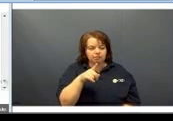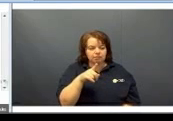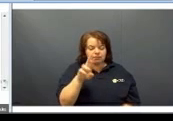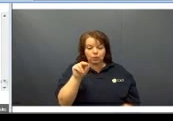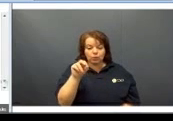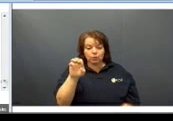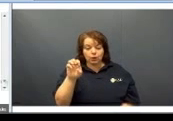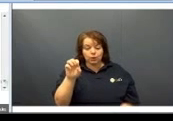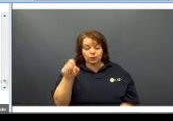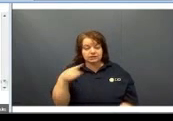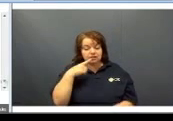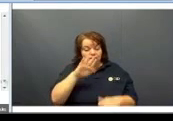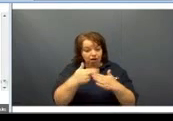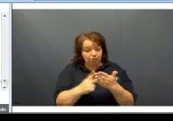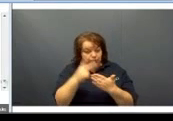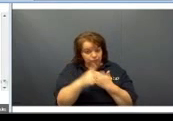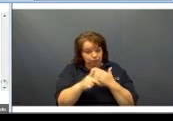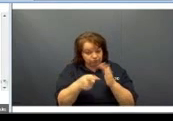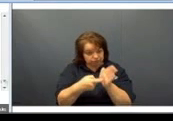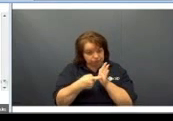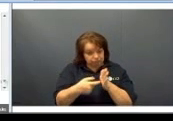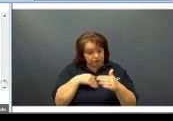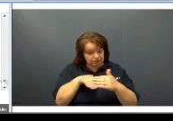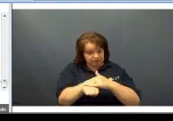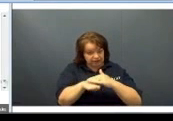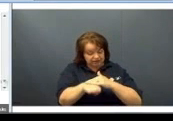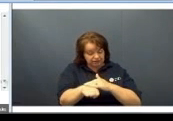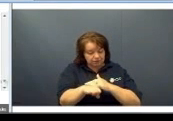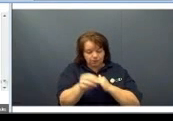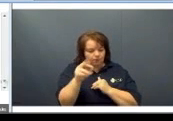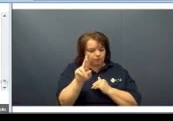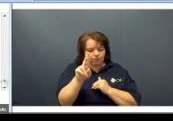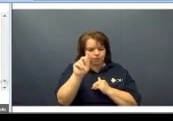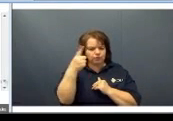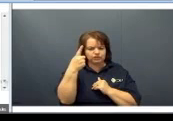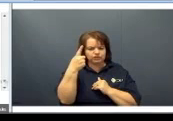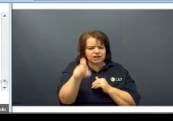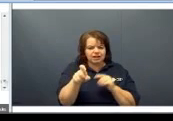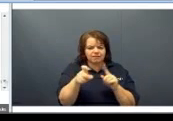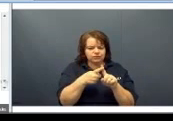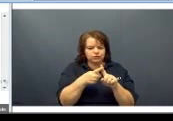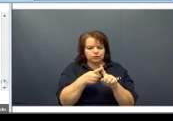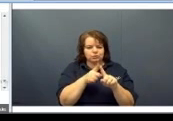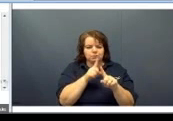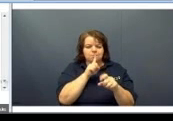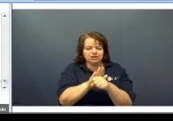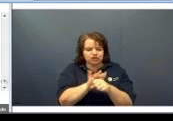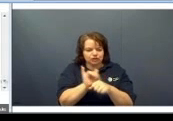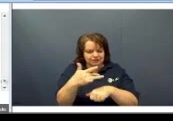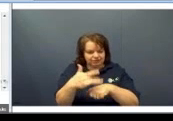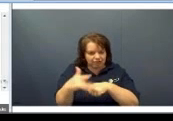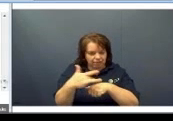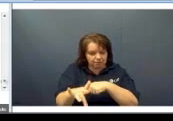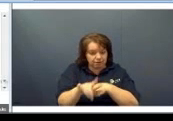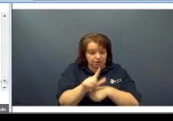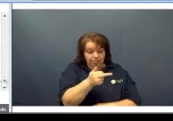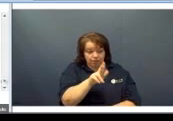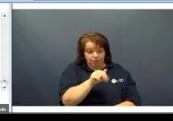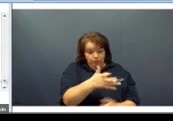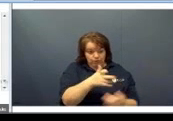Rose Ann Evans, do all programs have to have accessibility? Or do we just have to make